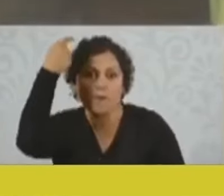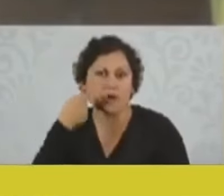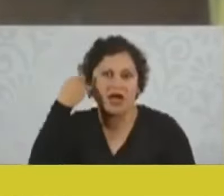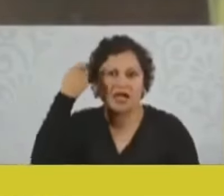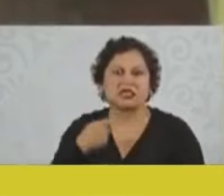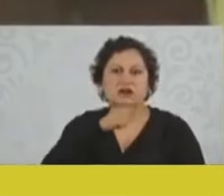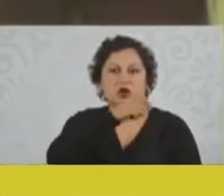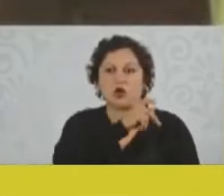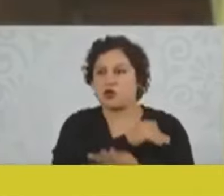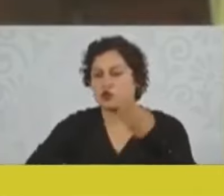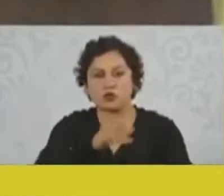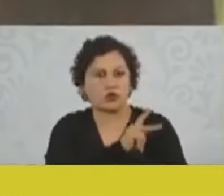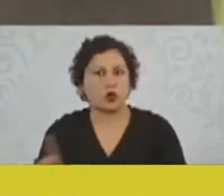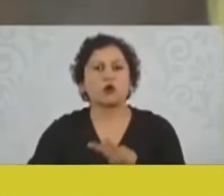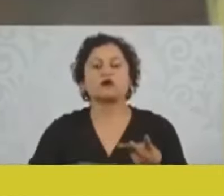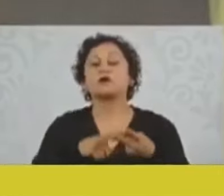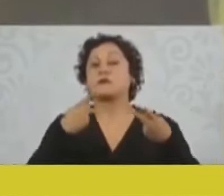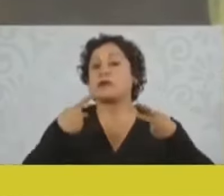elders.